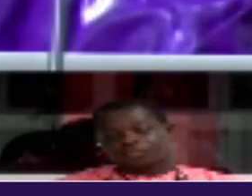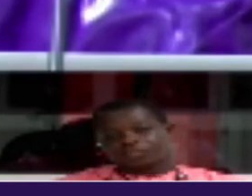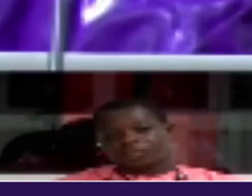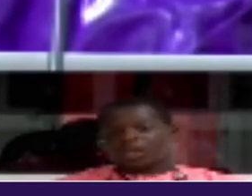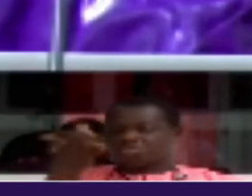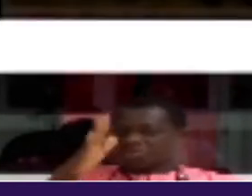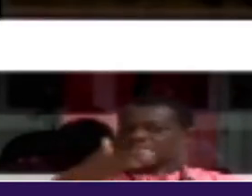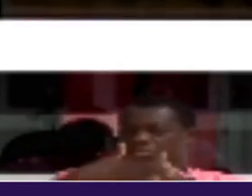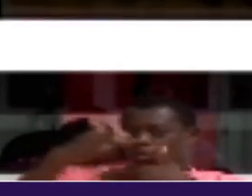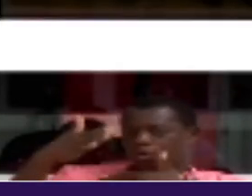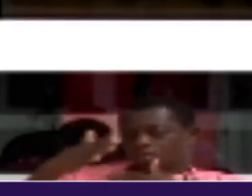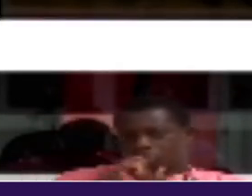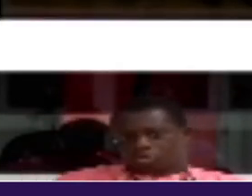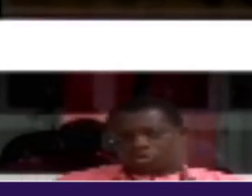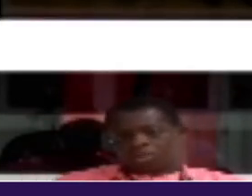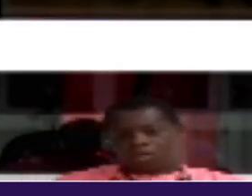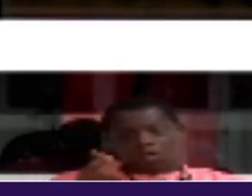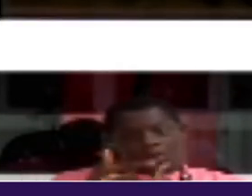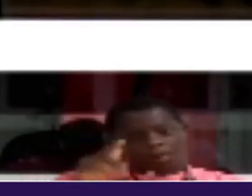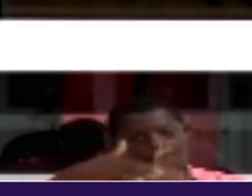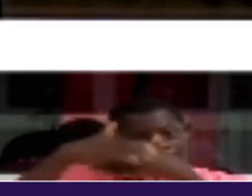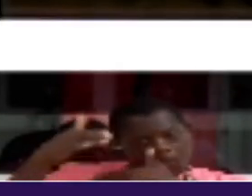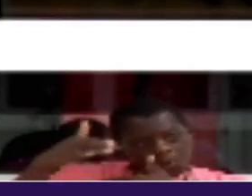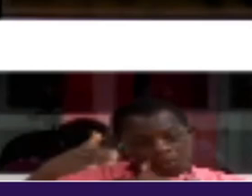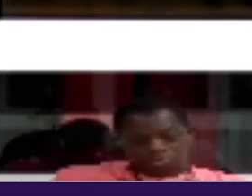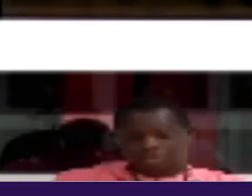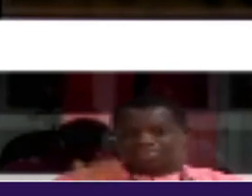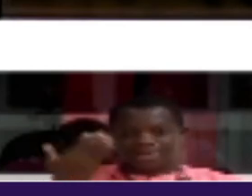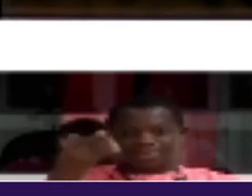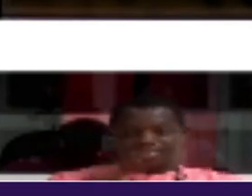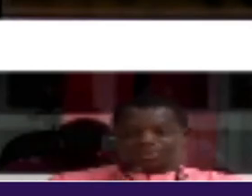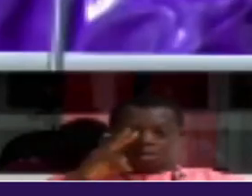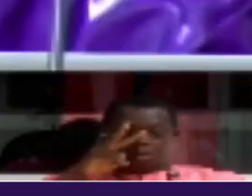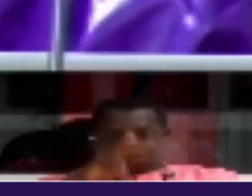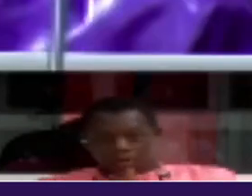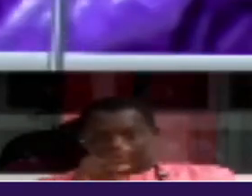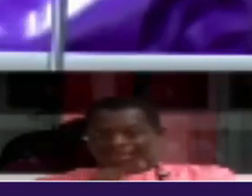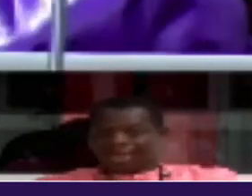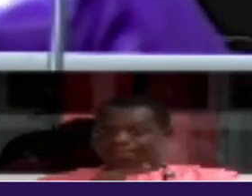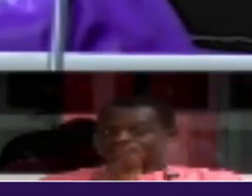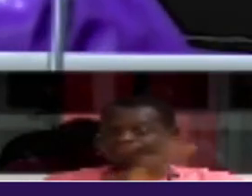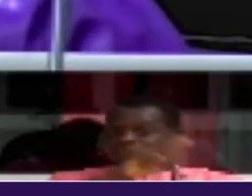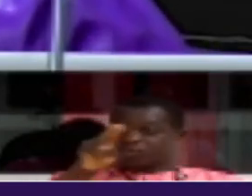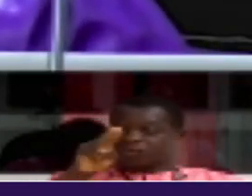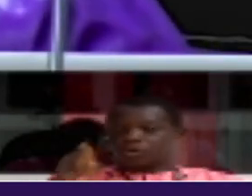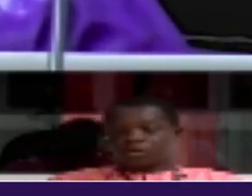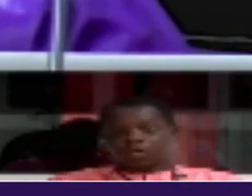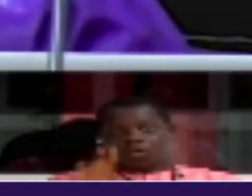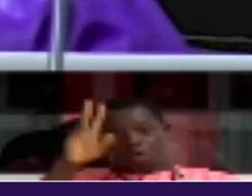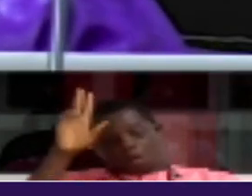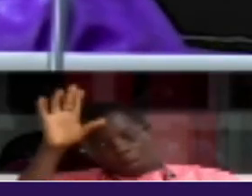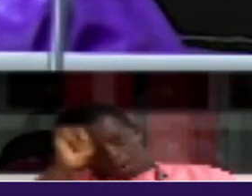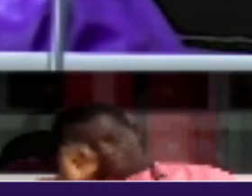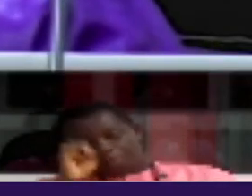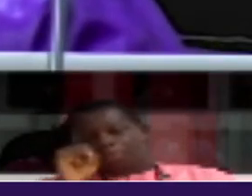Or maybe more than that. Or even more than that. Because I don't check the time at that time. But this is my own estimation. The thing is, you cannot